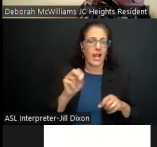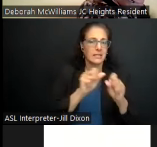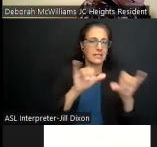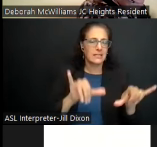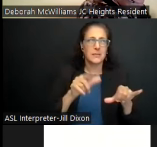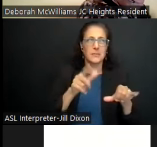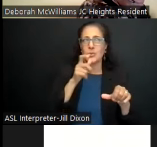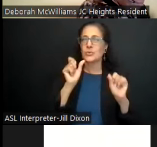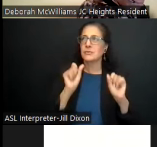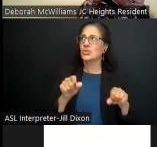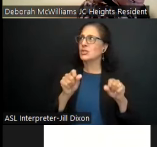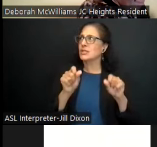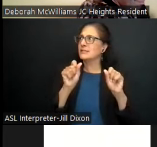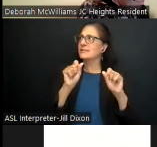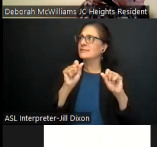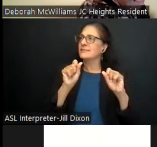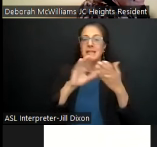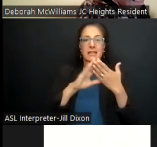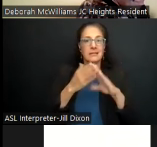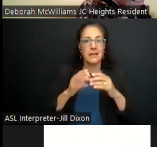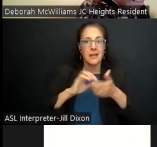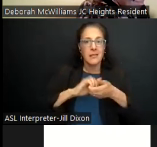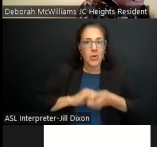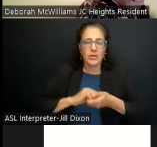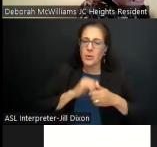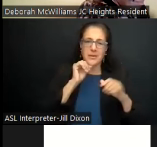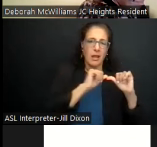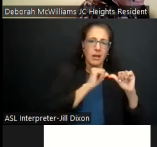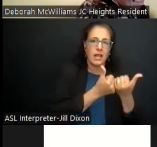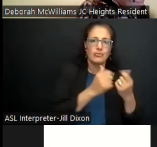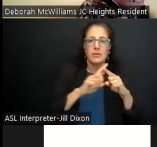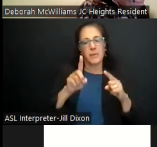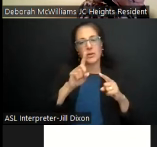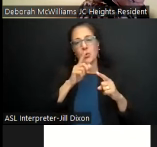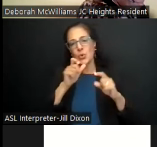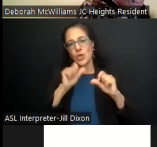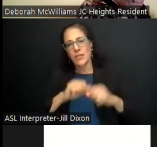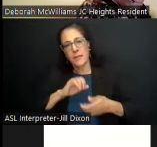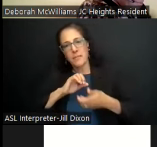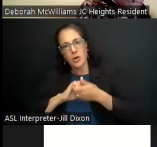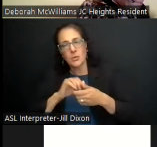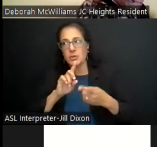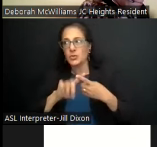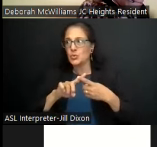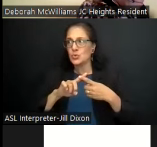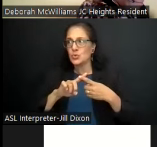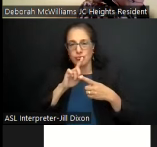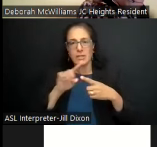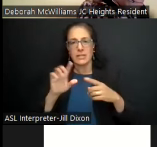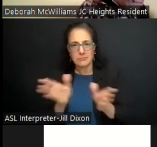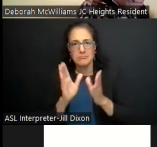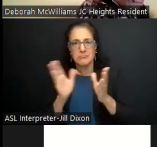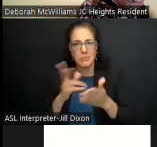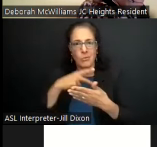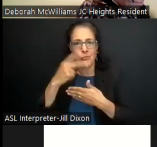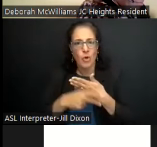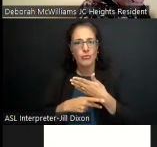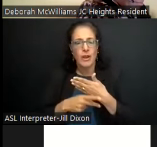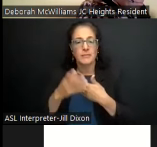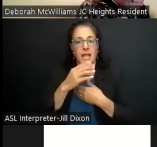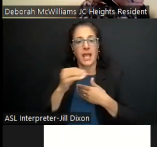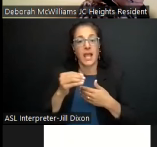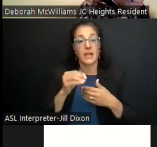with, outside of agencies to really kind of advance those types of programs. And then similarly on